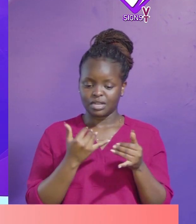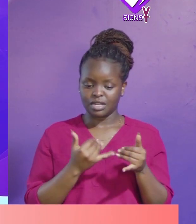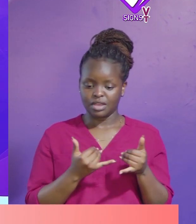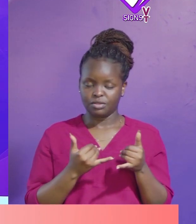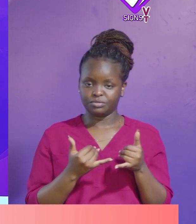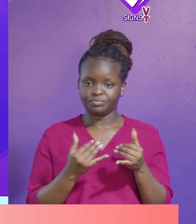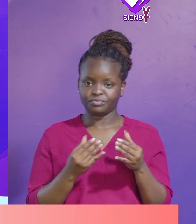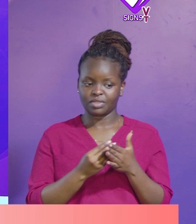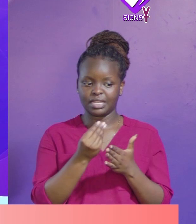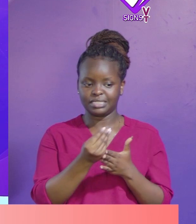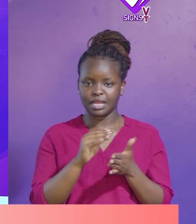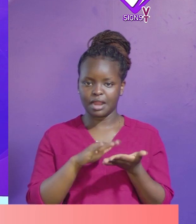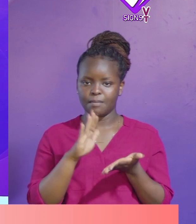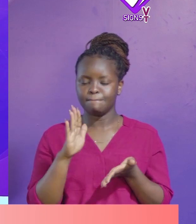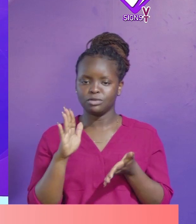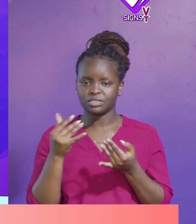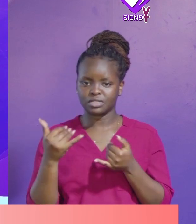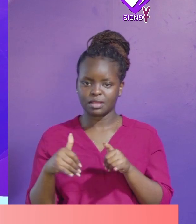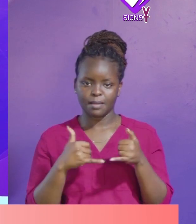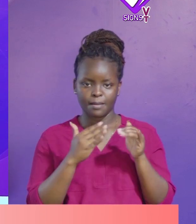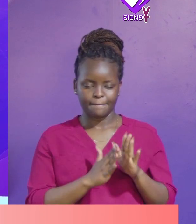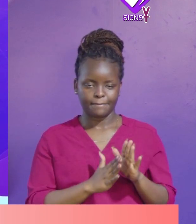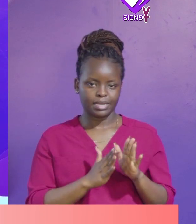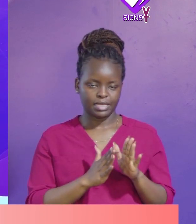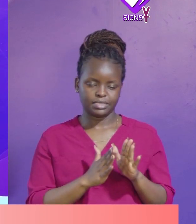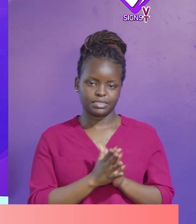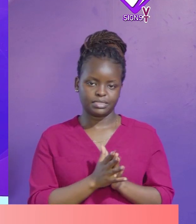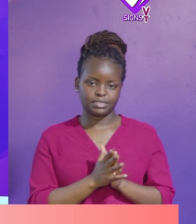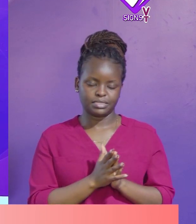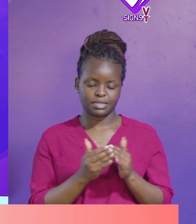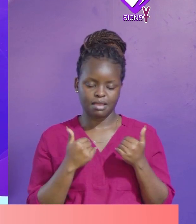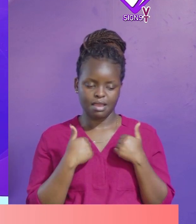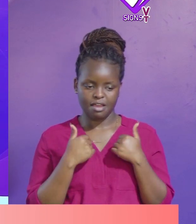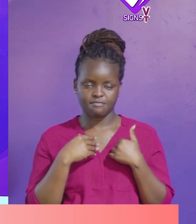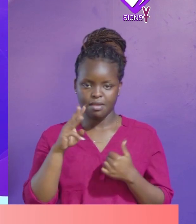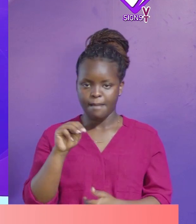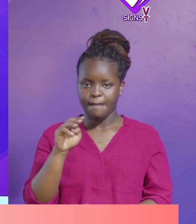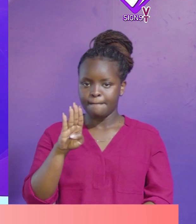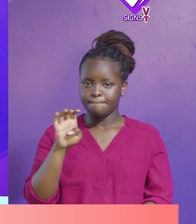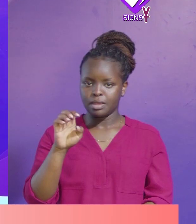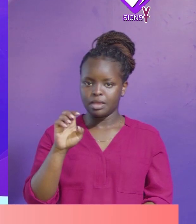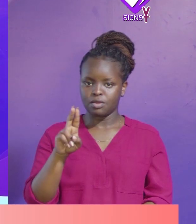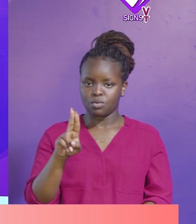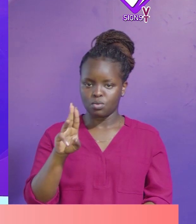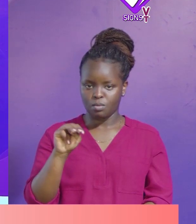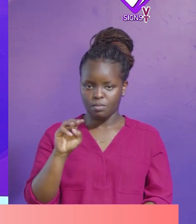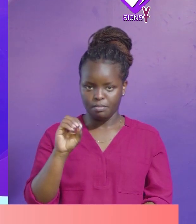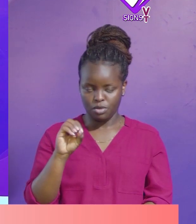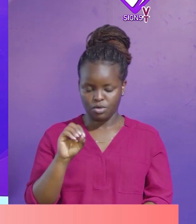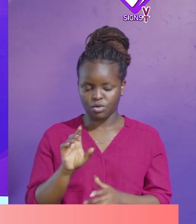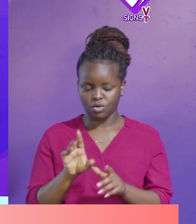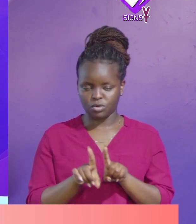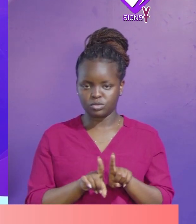managed to sell most of their players, that is, we have Mbeumo, we also have